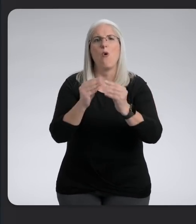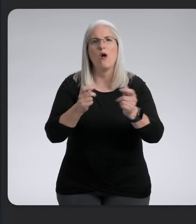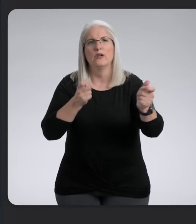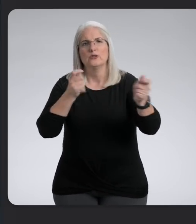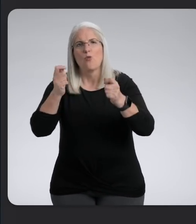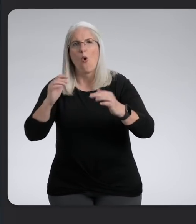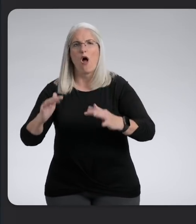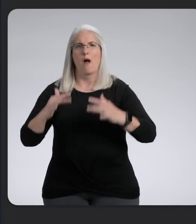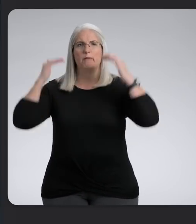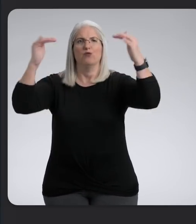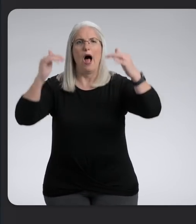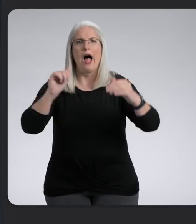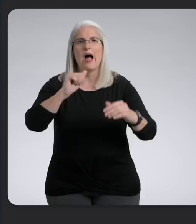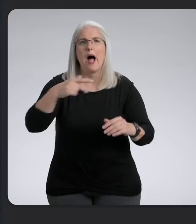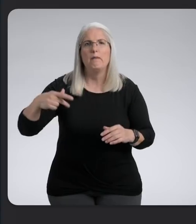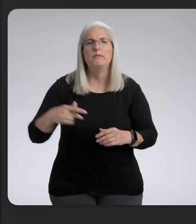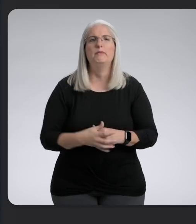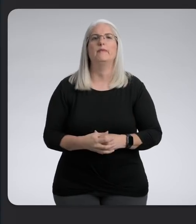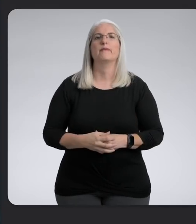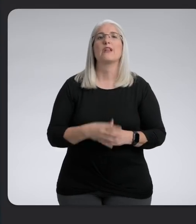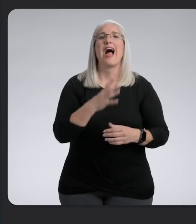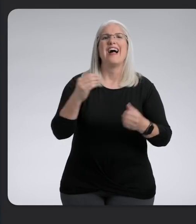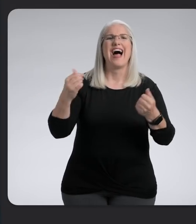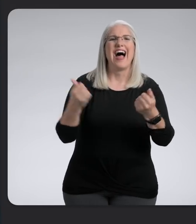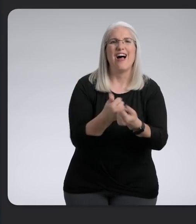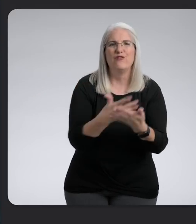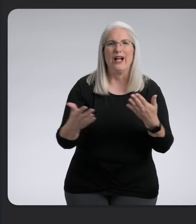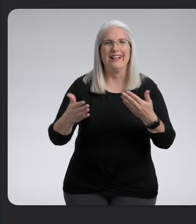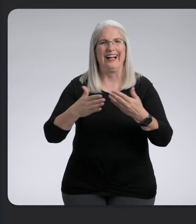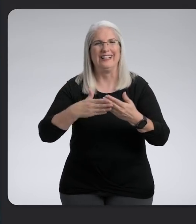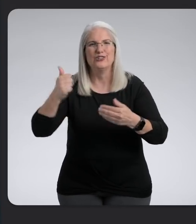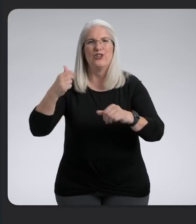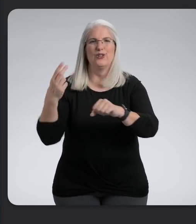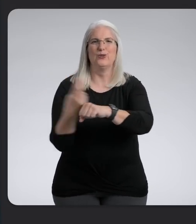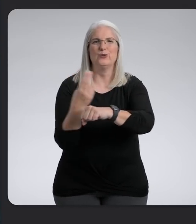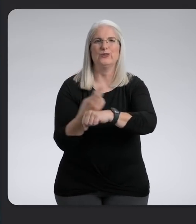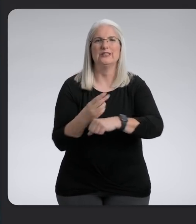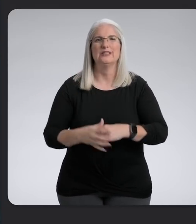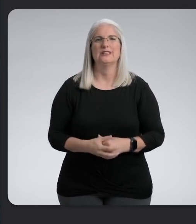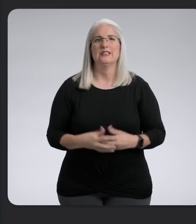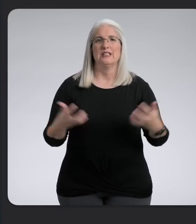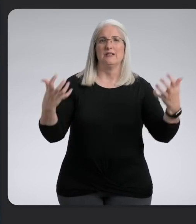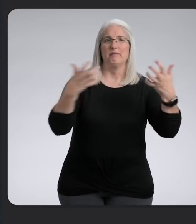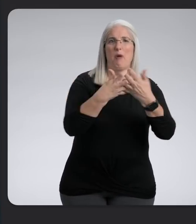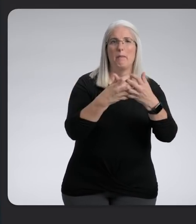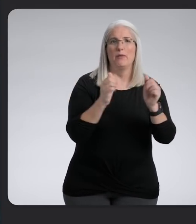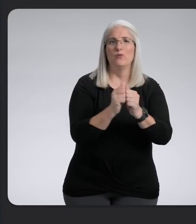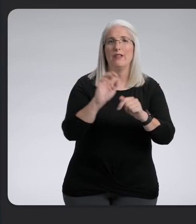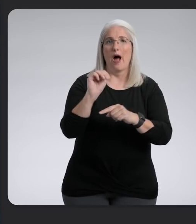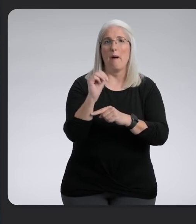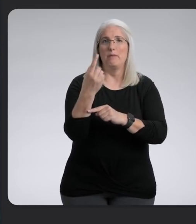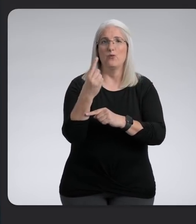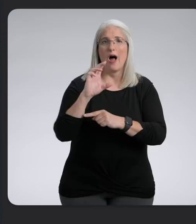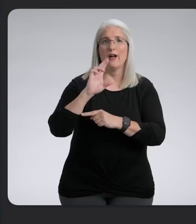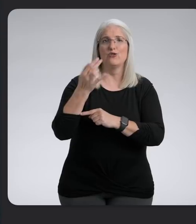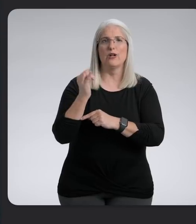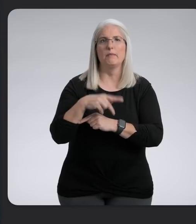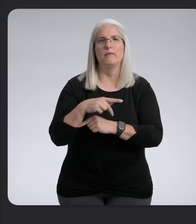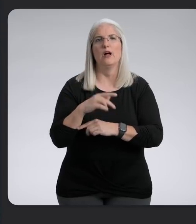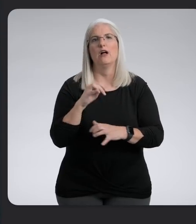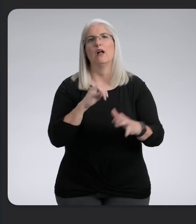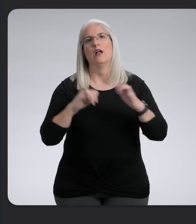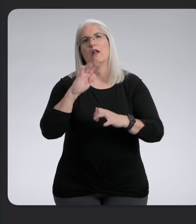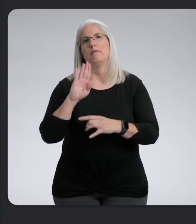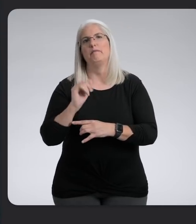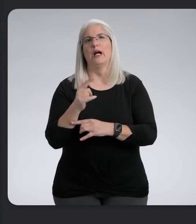while making everything even easier to use. And when combined with the M1 chip, Big Sur delivers unmatched levels of